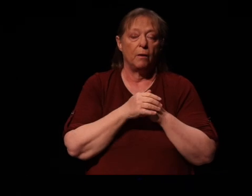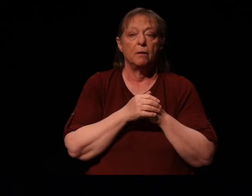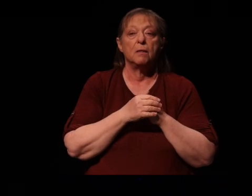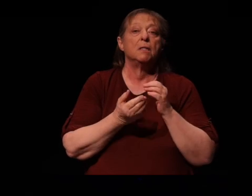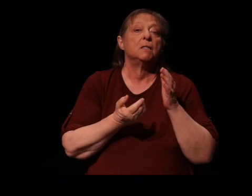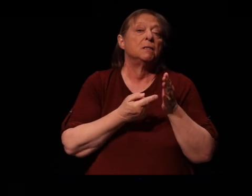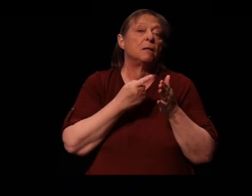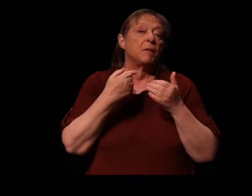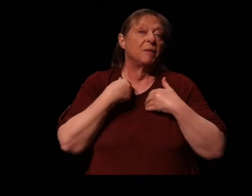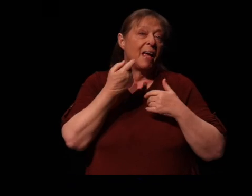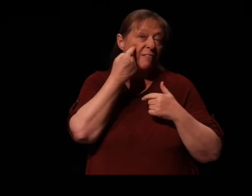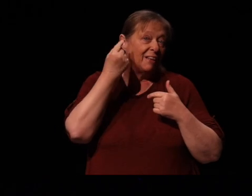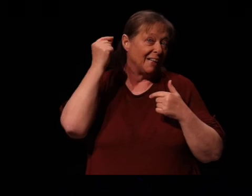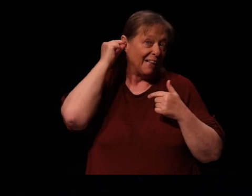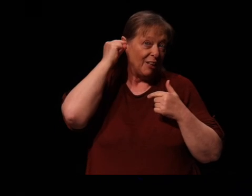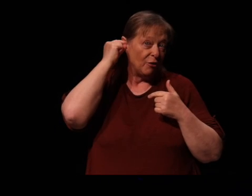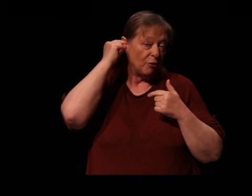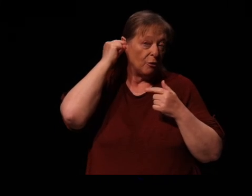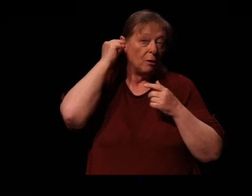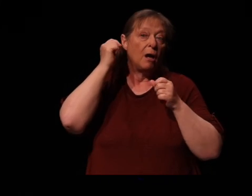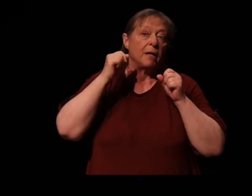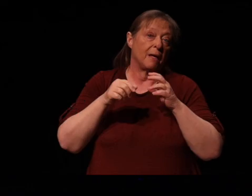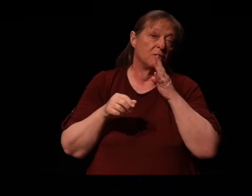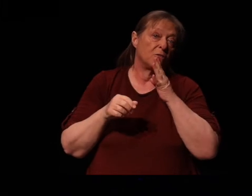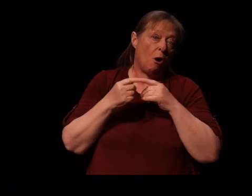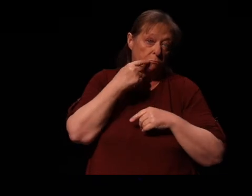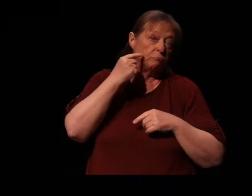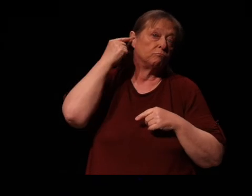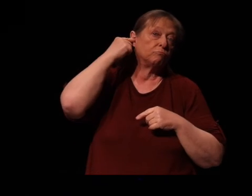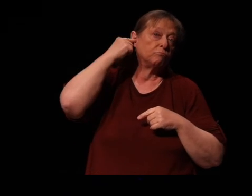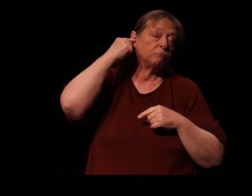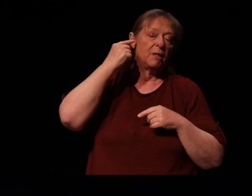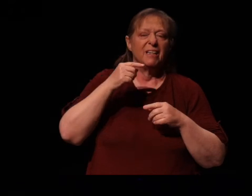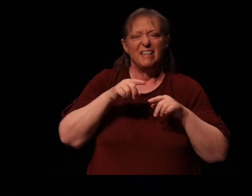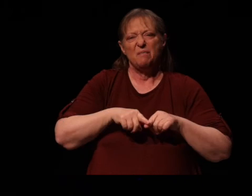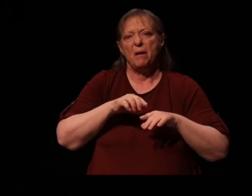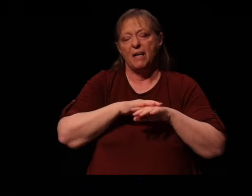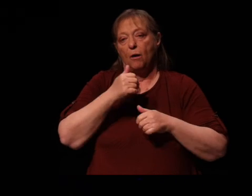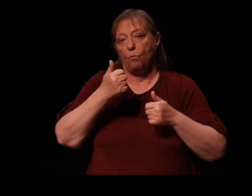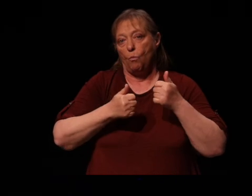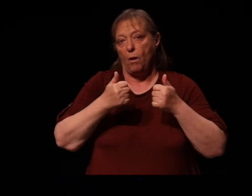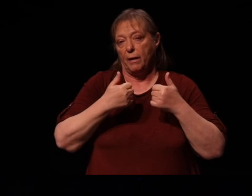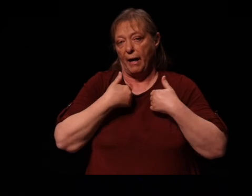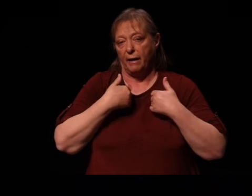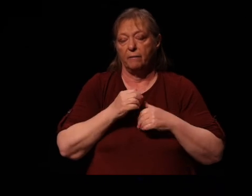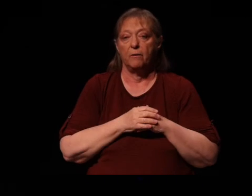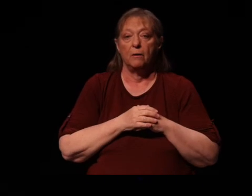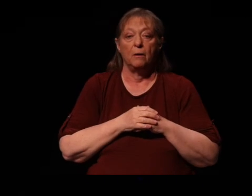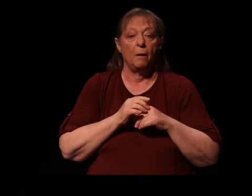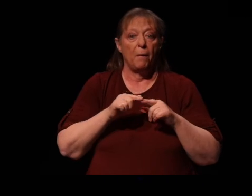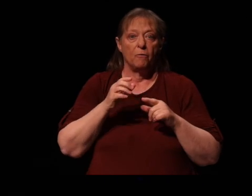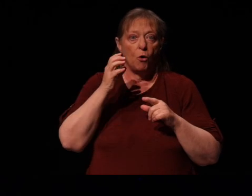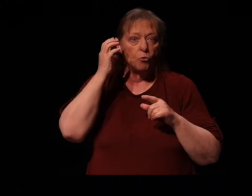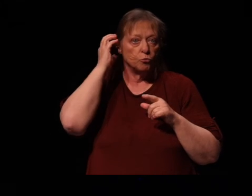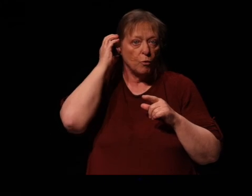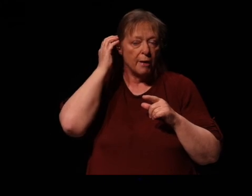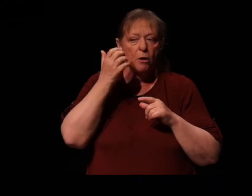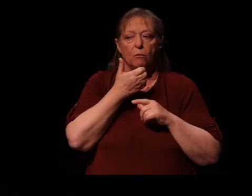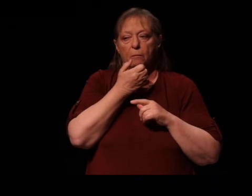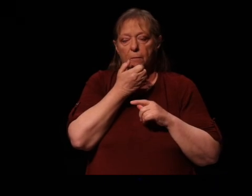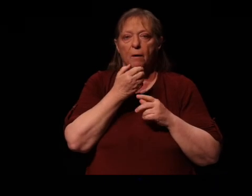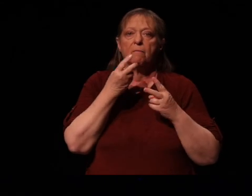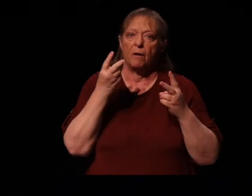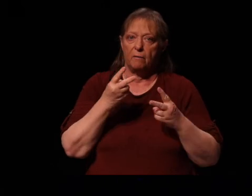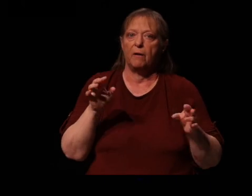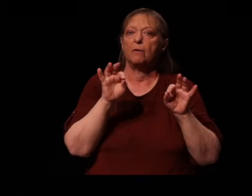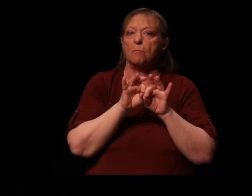talk into the microphone. Sometimes they have it in their ear. It just depends on what type of equipment they have. But those